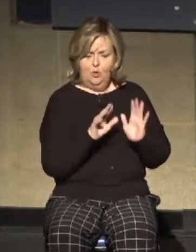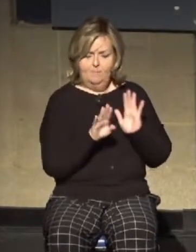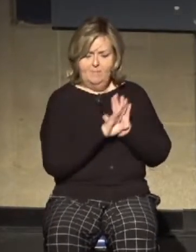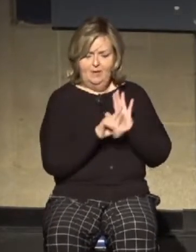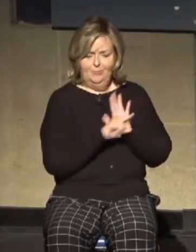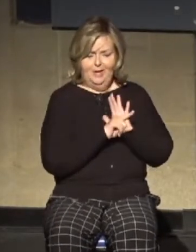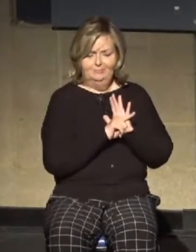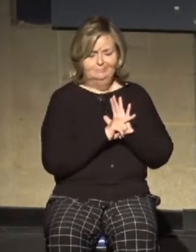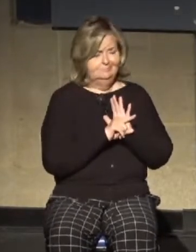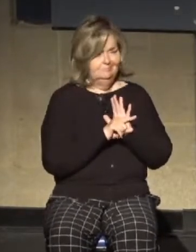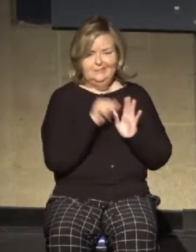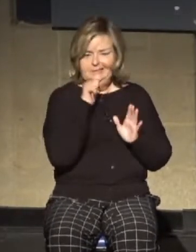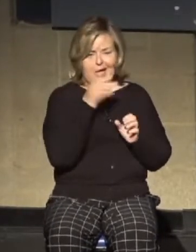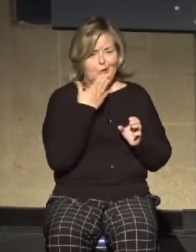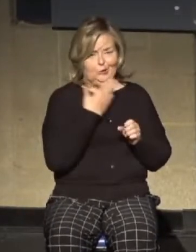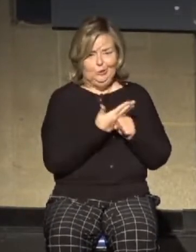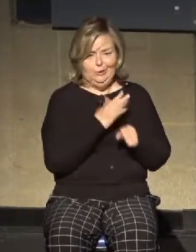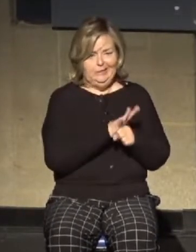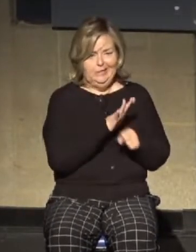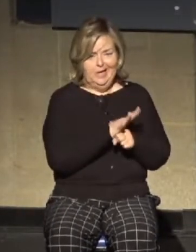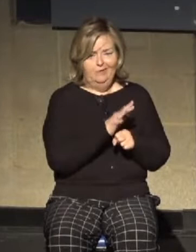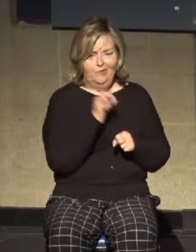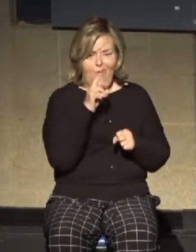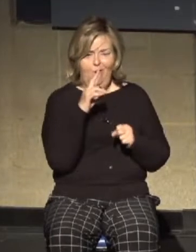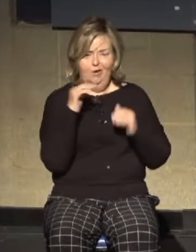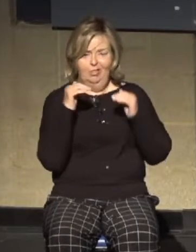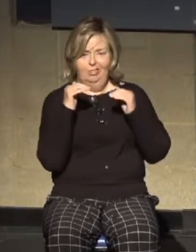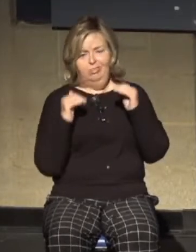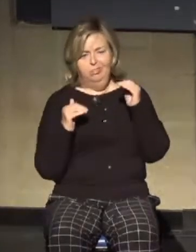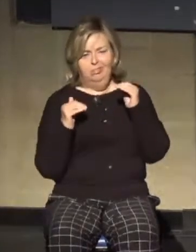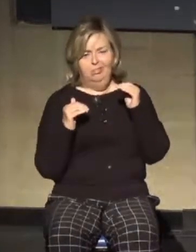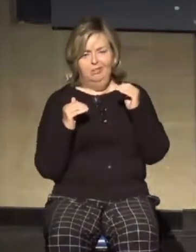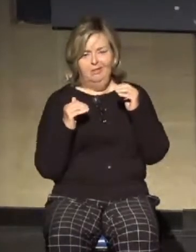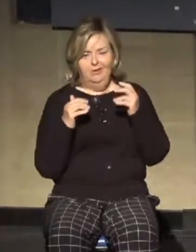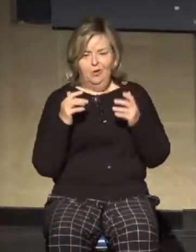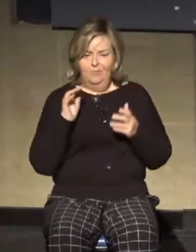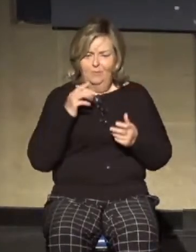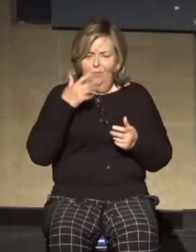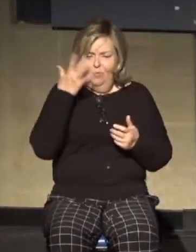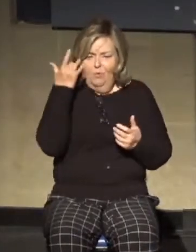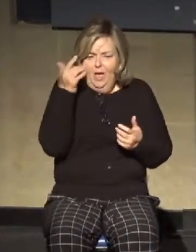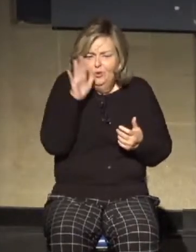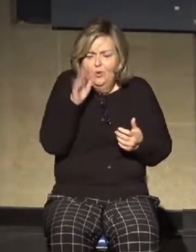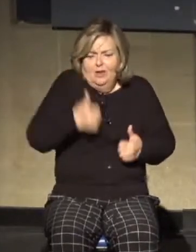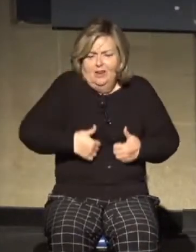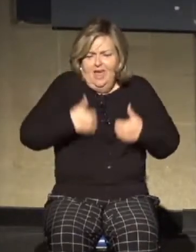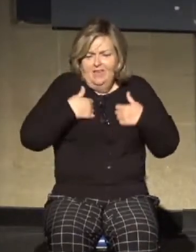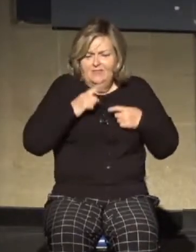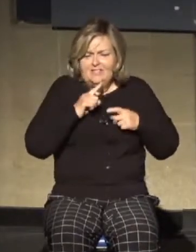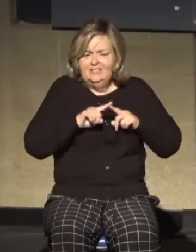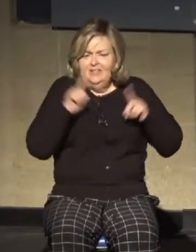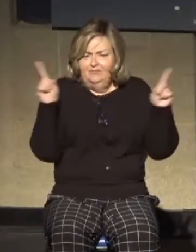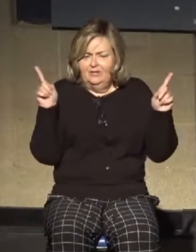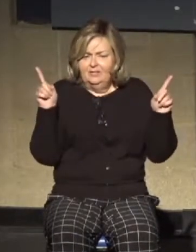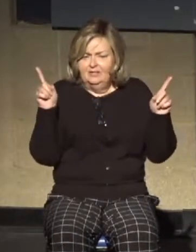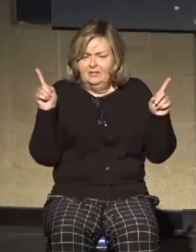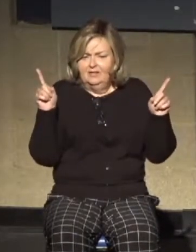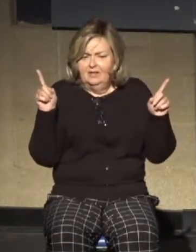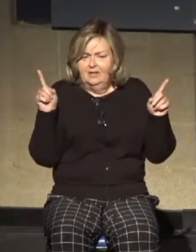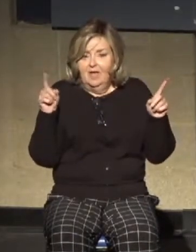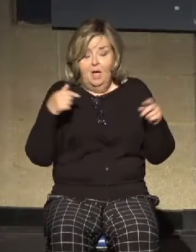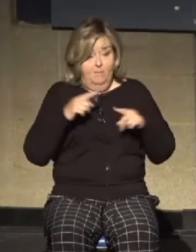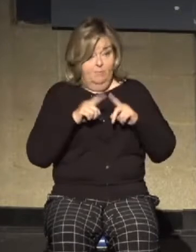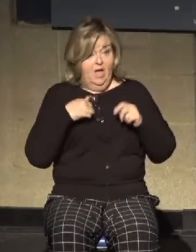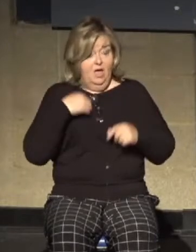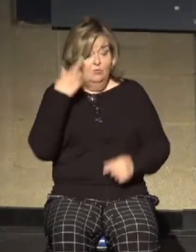good enough, or that you don't measure up because your life's path looks different than those around you. But you know what I've come